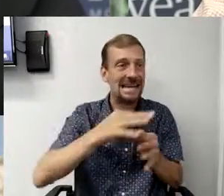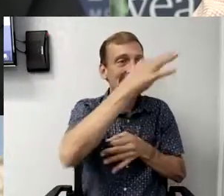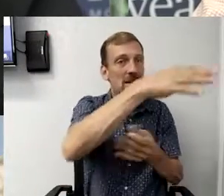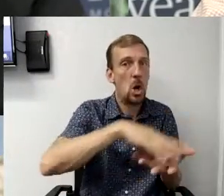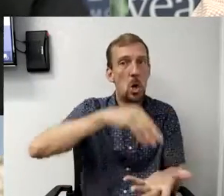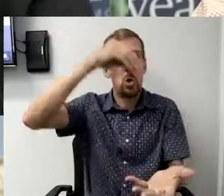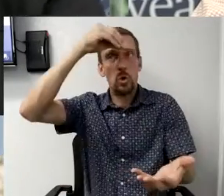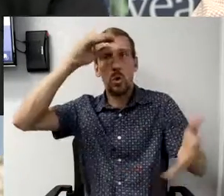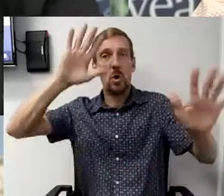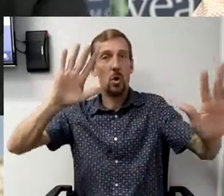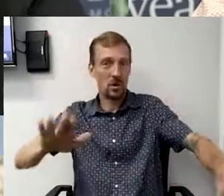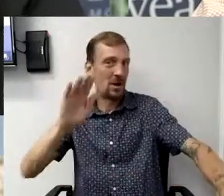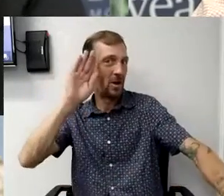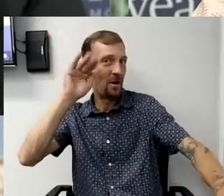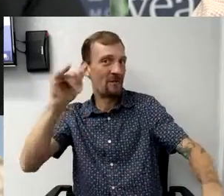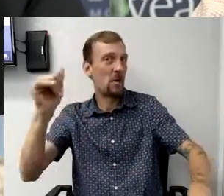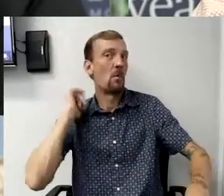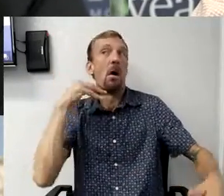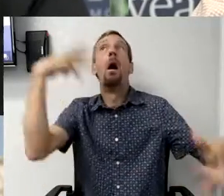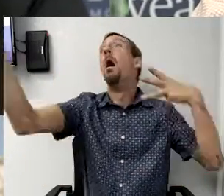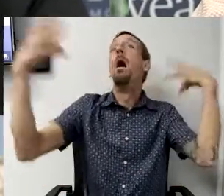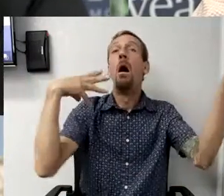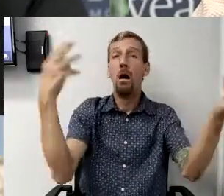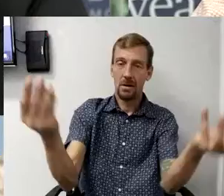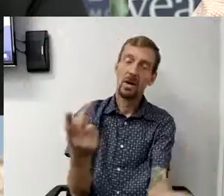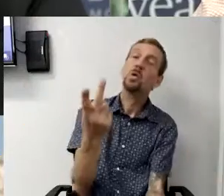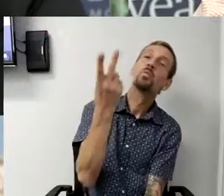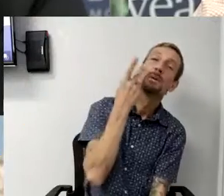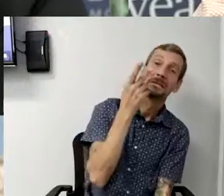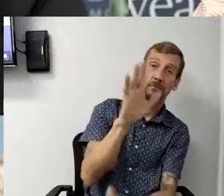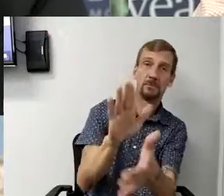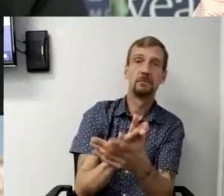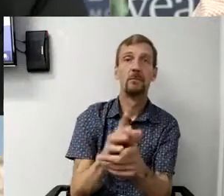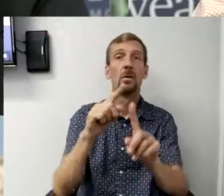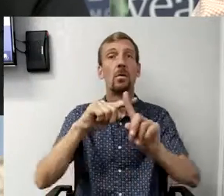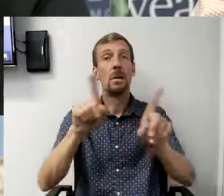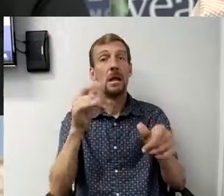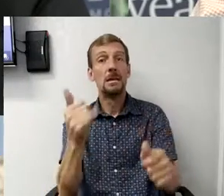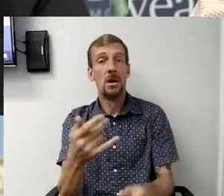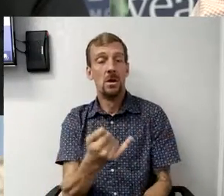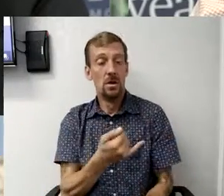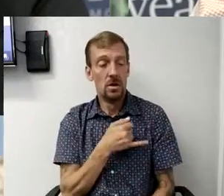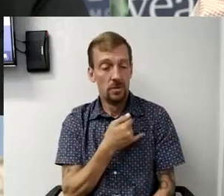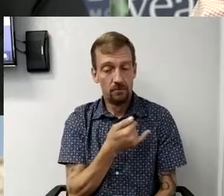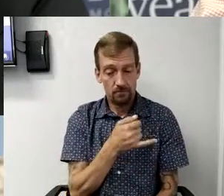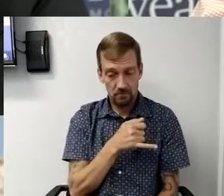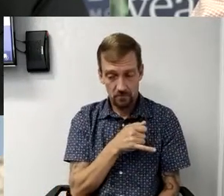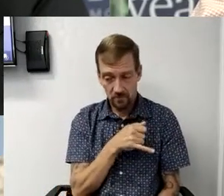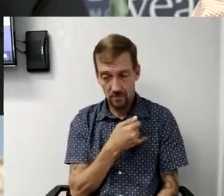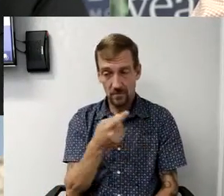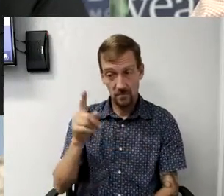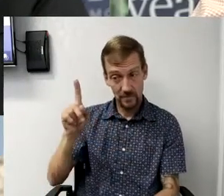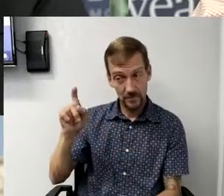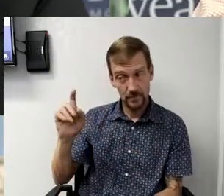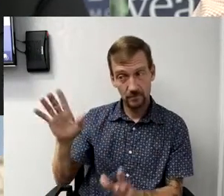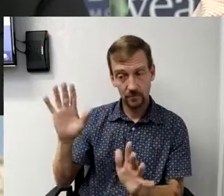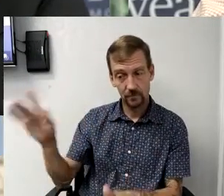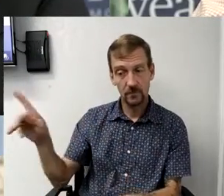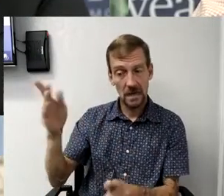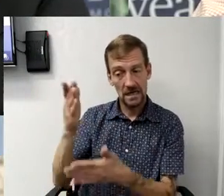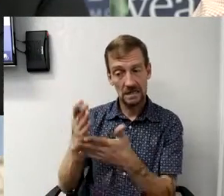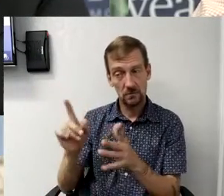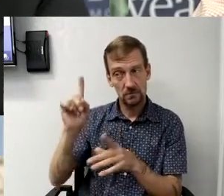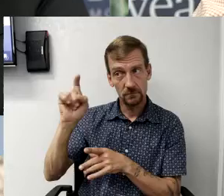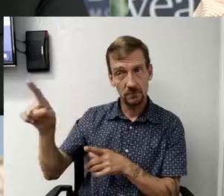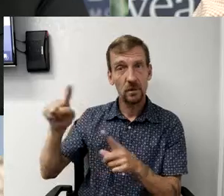Jonna. So, Okay, so this question came in, and it's been asked a couple of times, and so somebody has